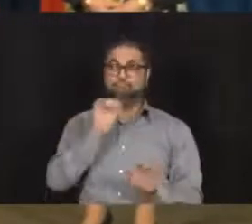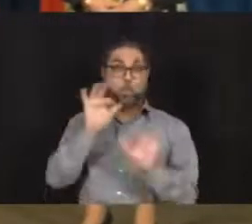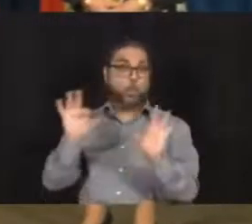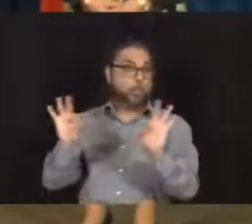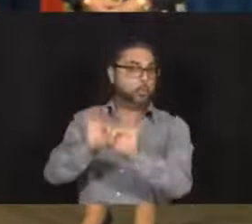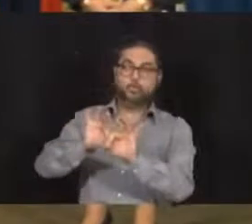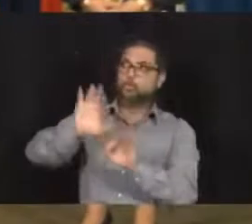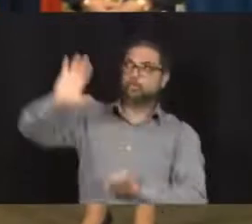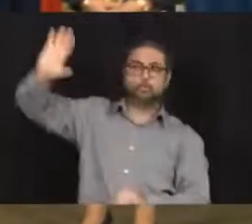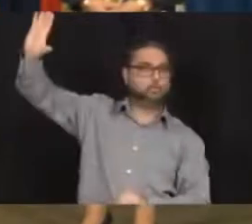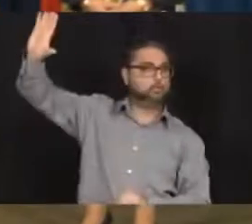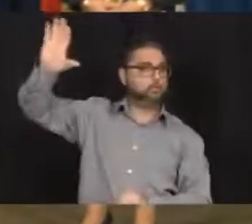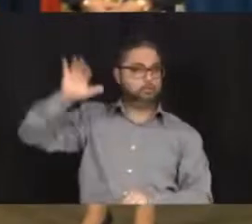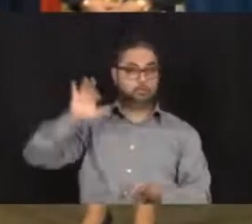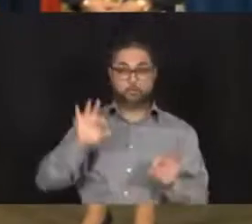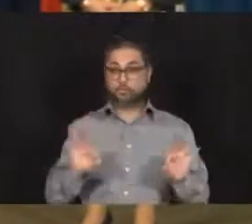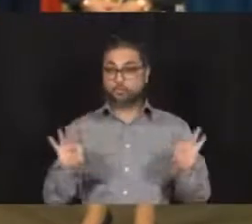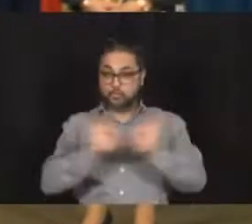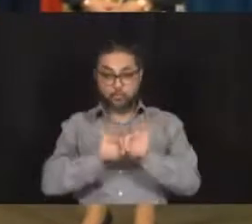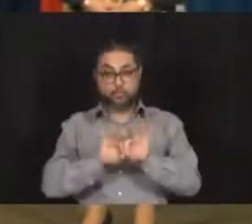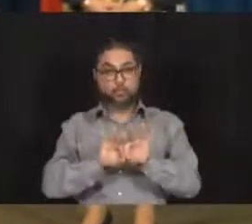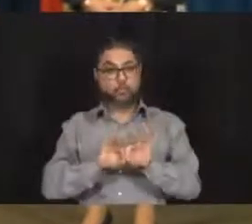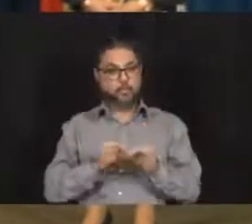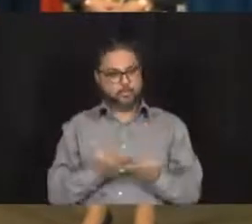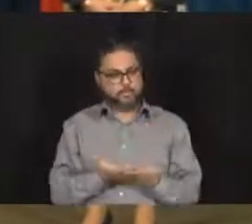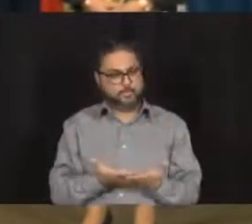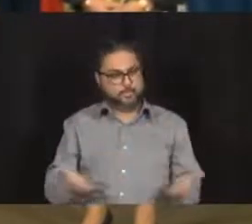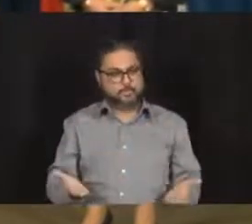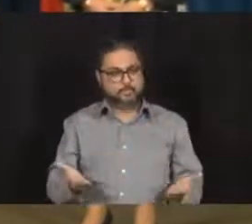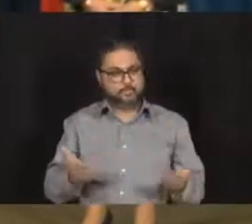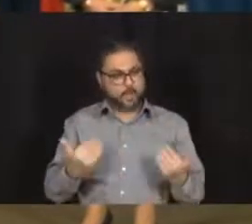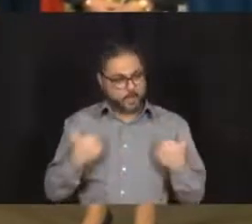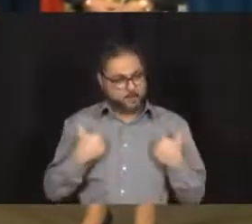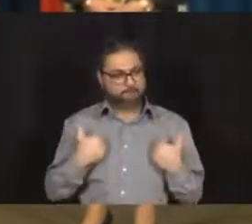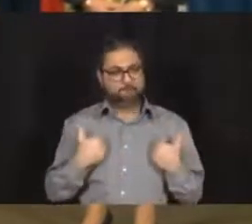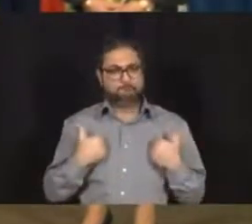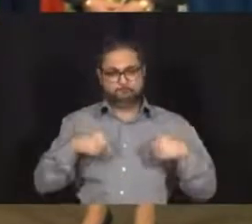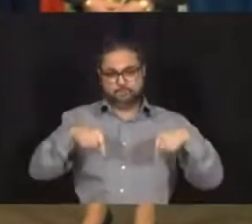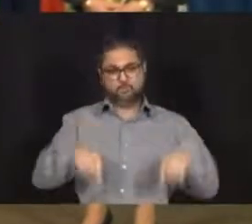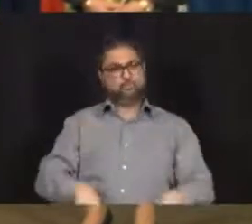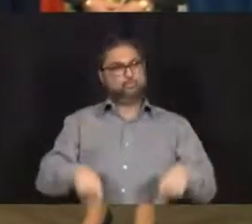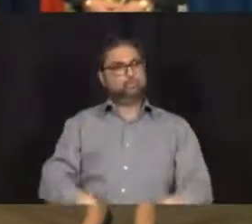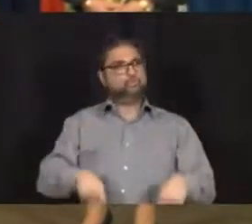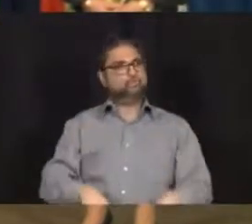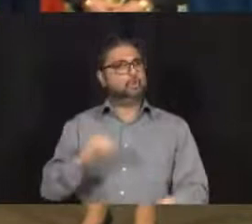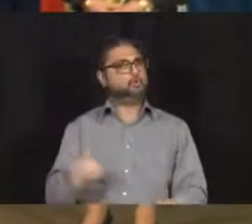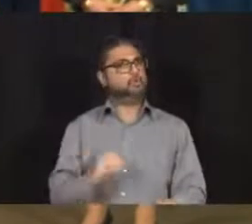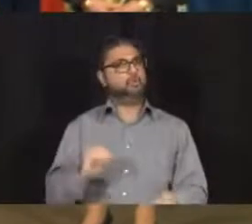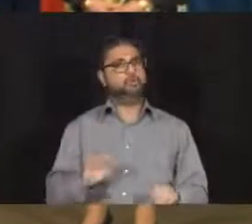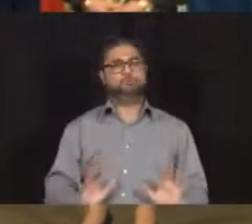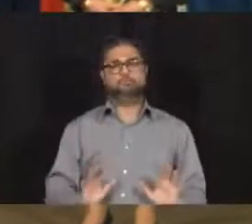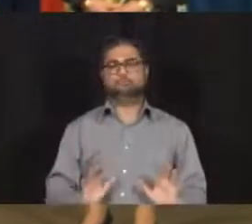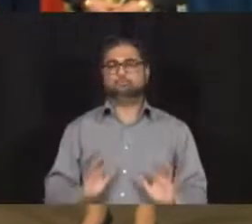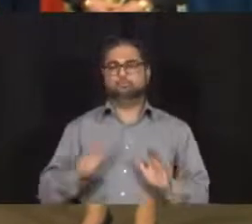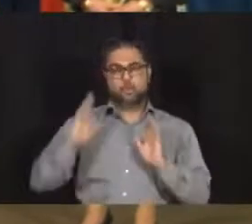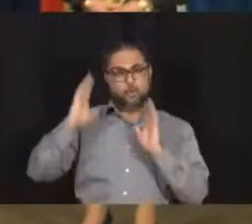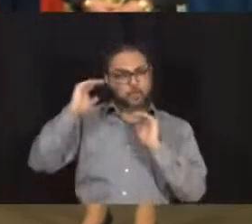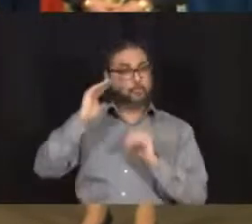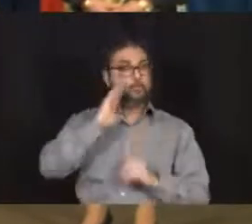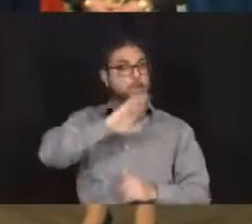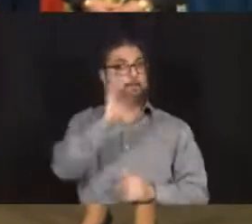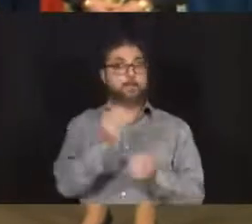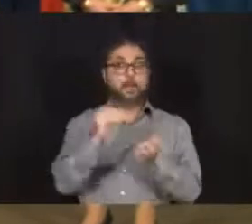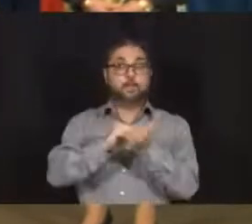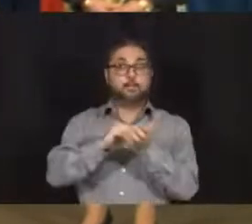critical items that should be stored, and God forbid we ever face this again. And my biggest fear right